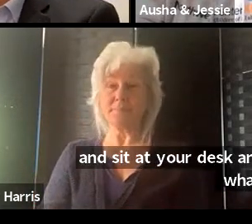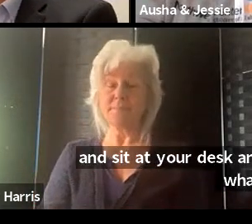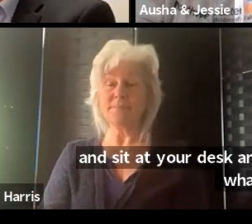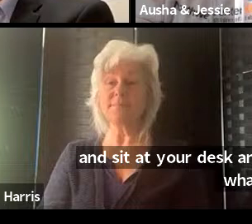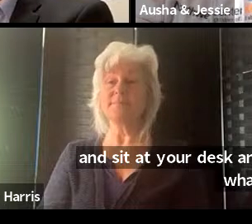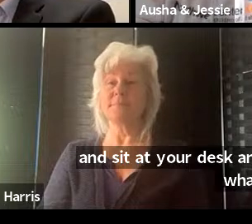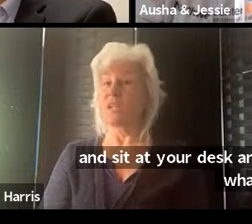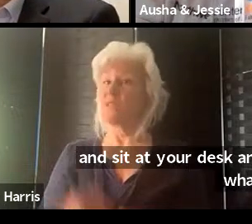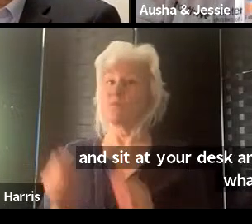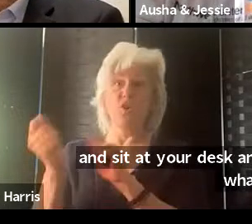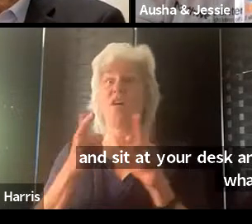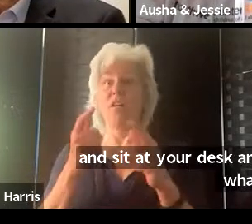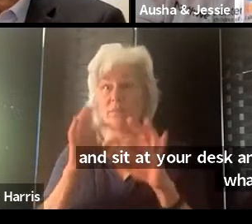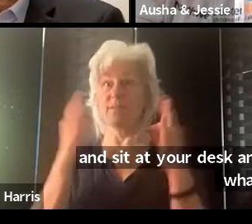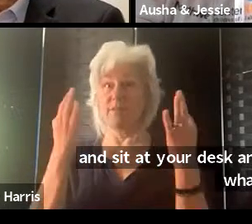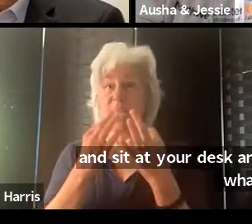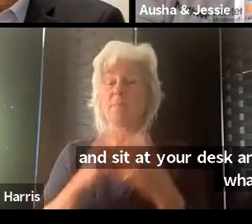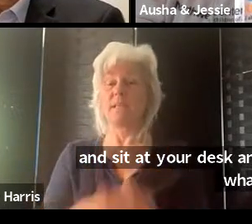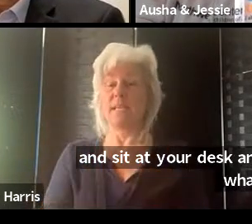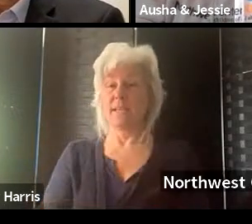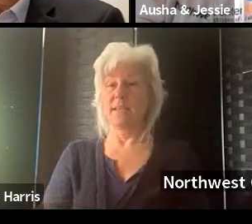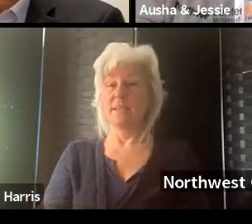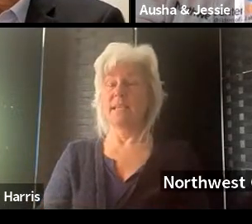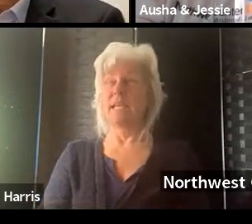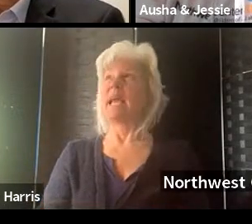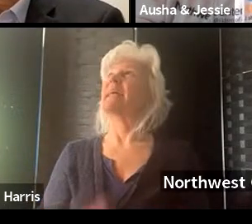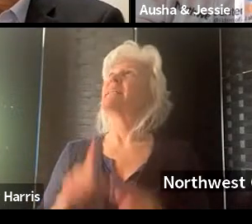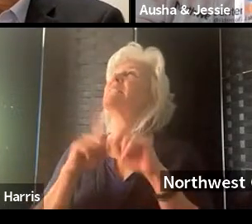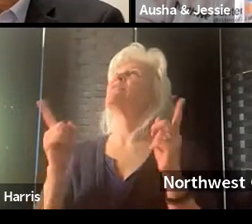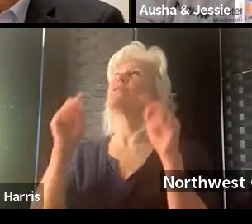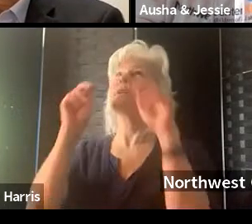the whole family. And a difference,